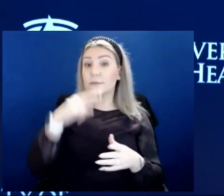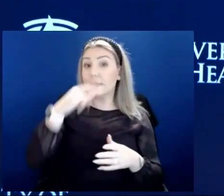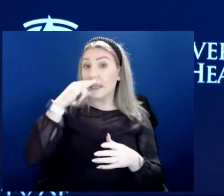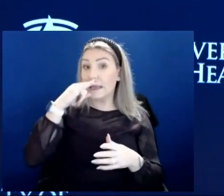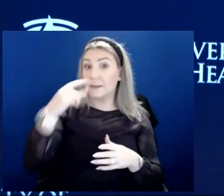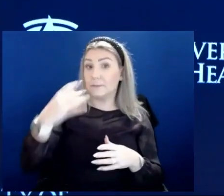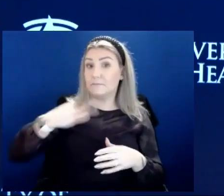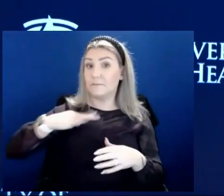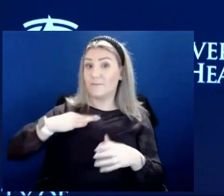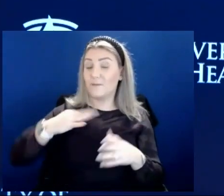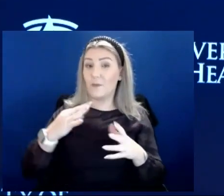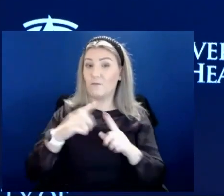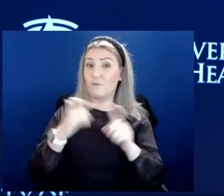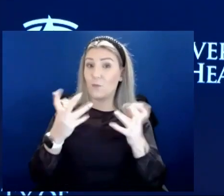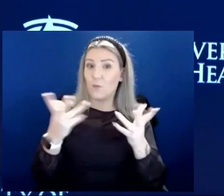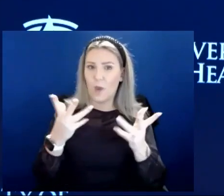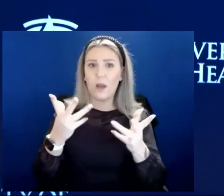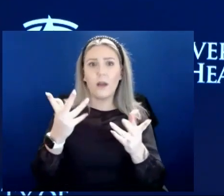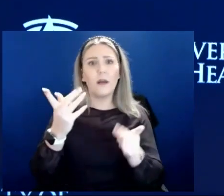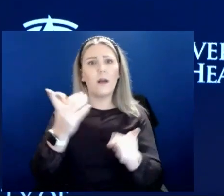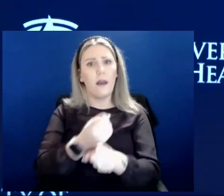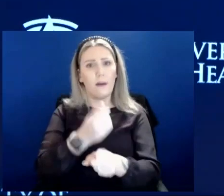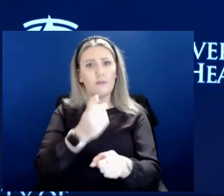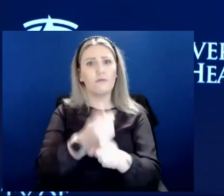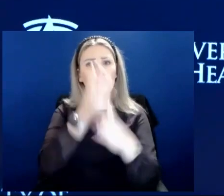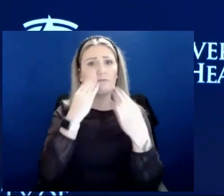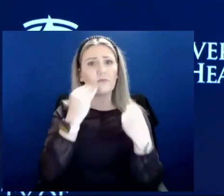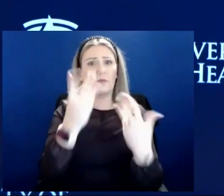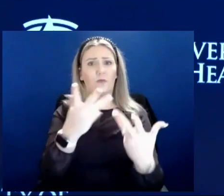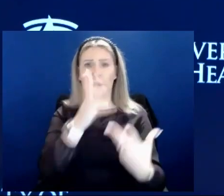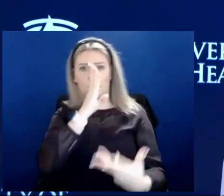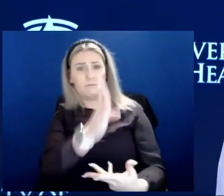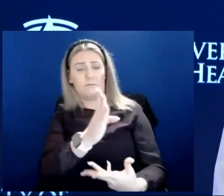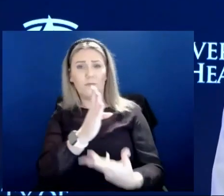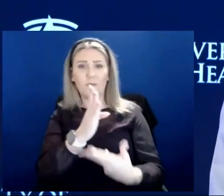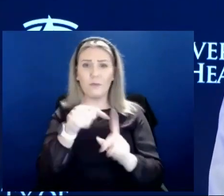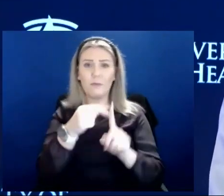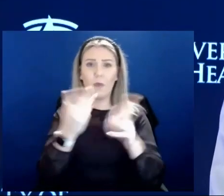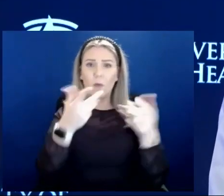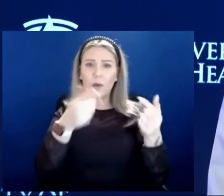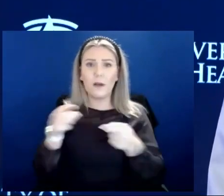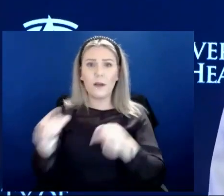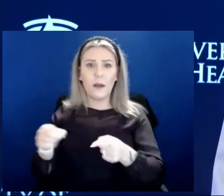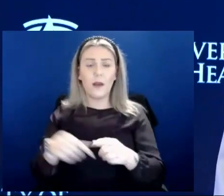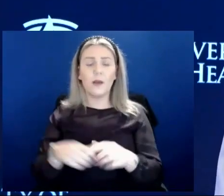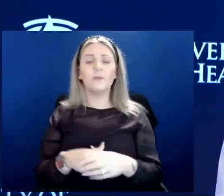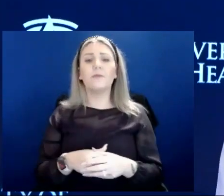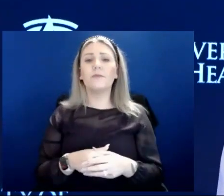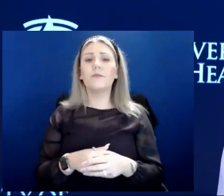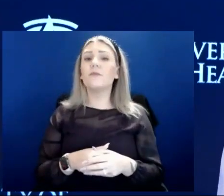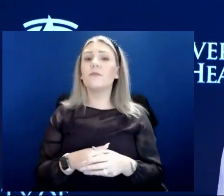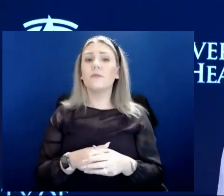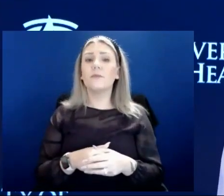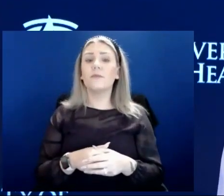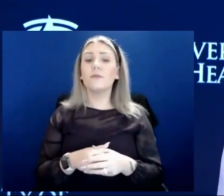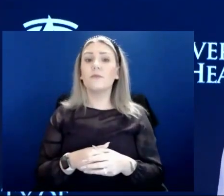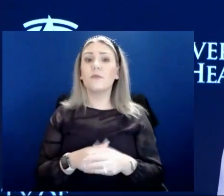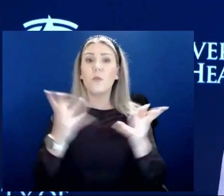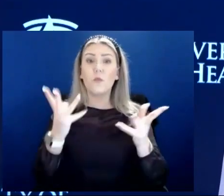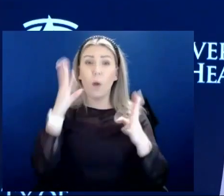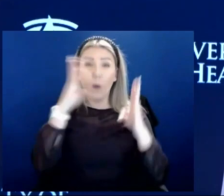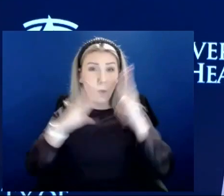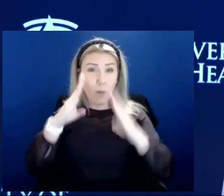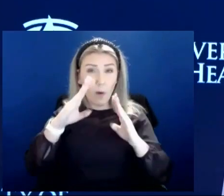really accurate, upfront information about what's happening. I think one of the things that we worry about with